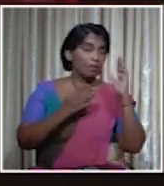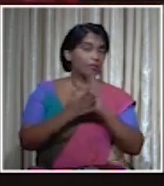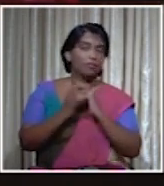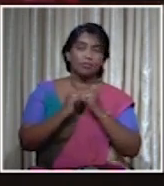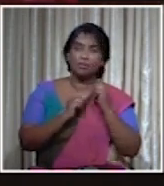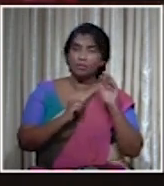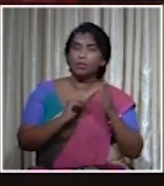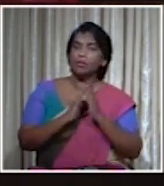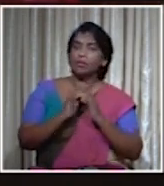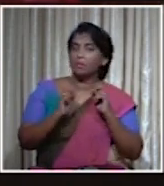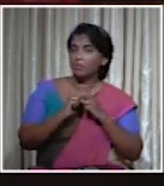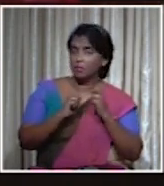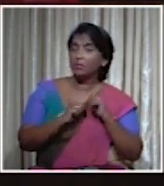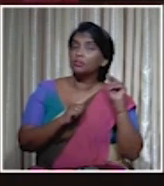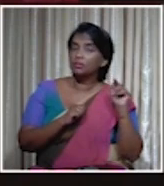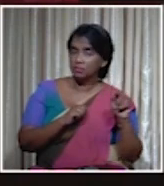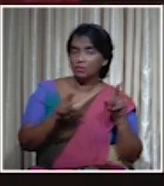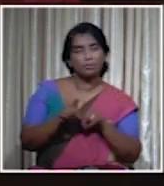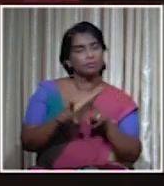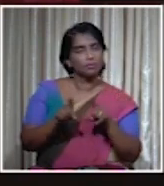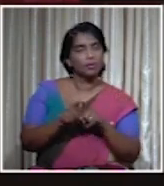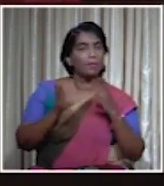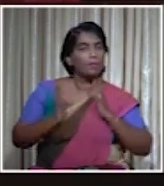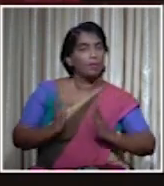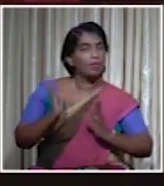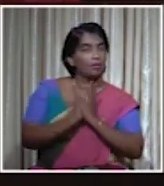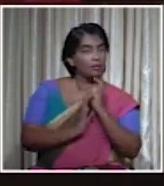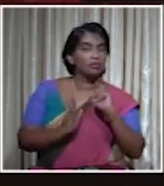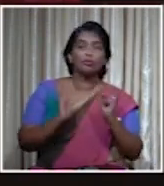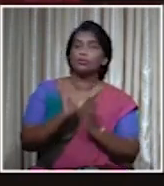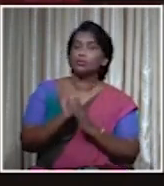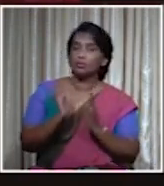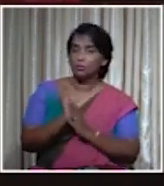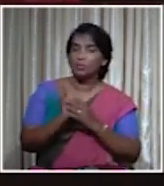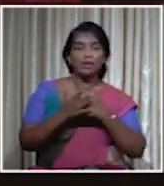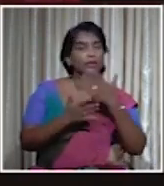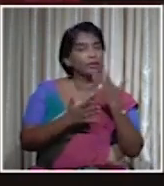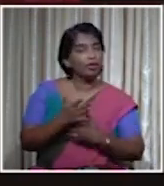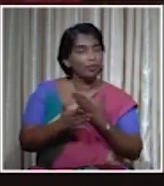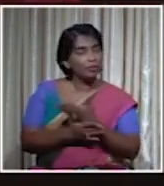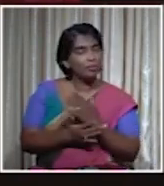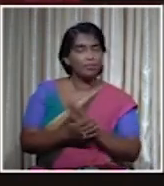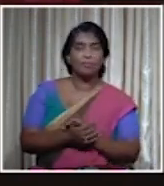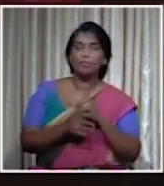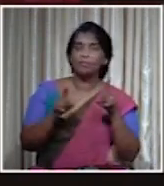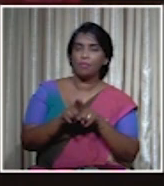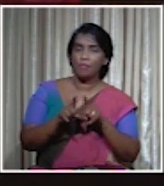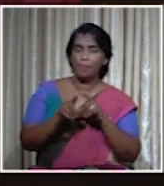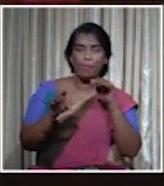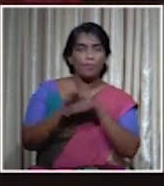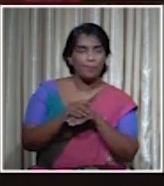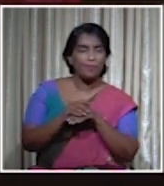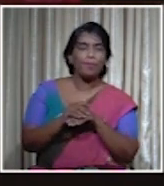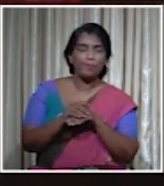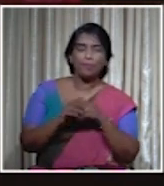There is also the report by the High Commissioner for Human Rights. These matters have been raised even there. So therefore, it is important for the Attorney General to